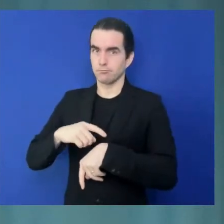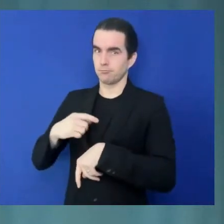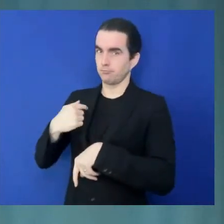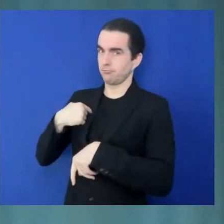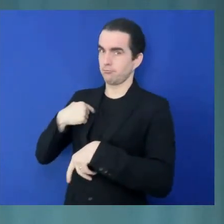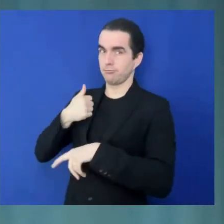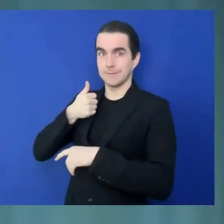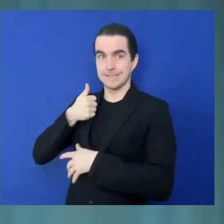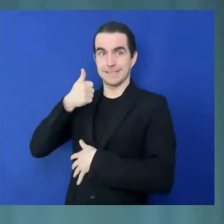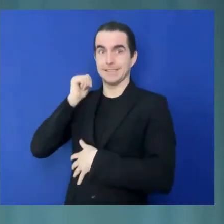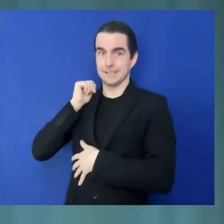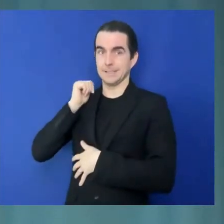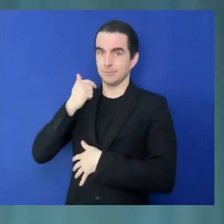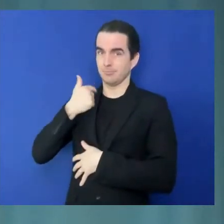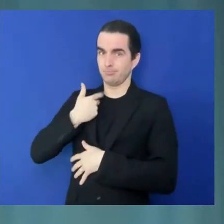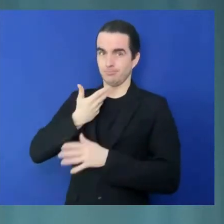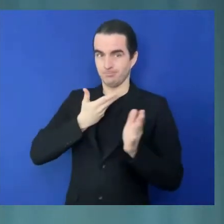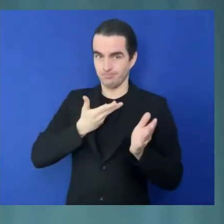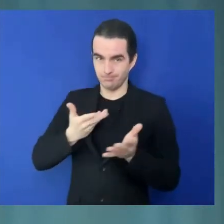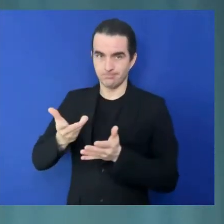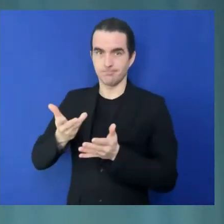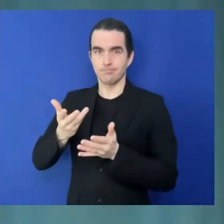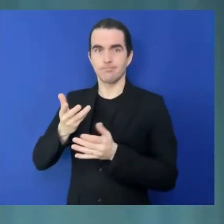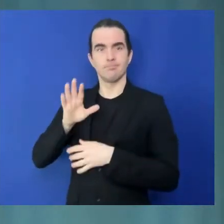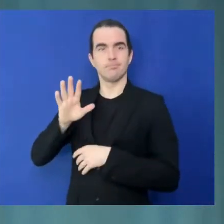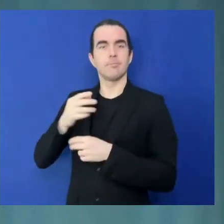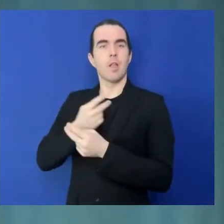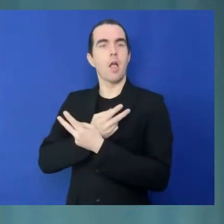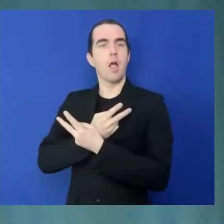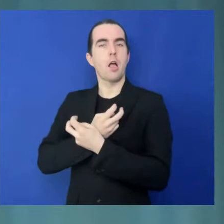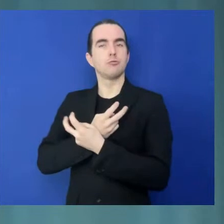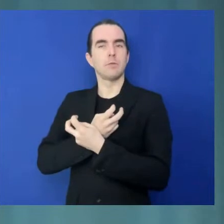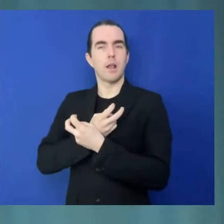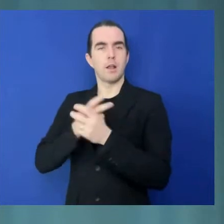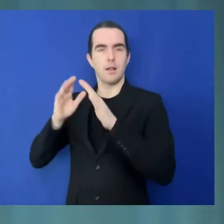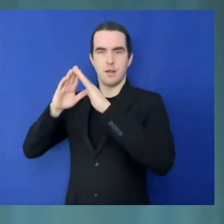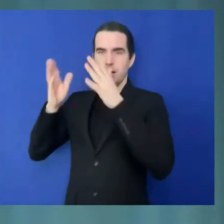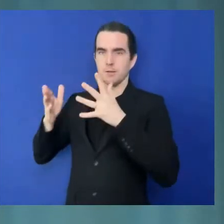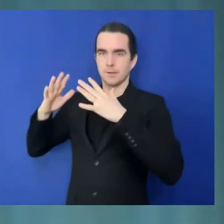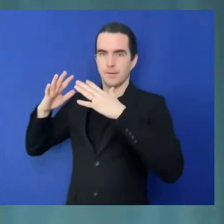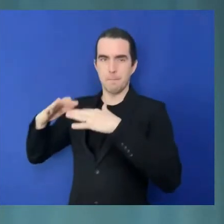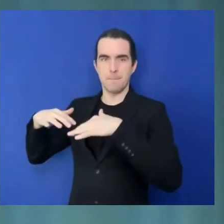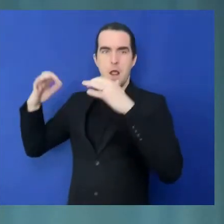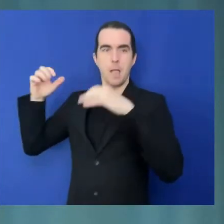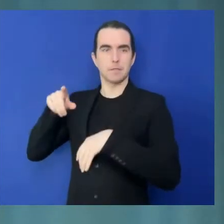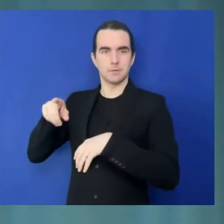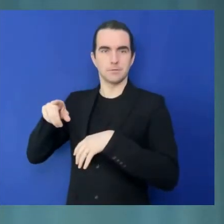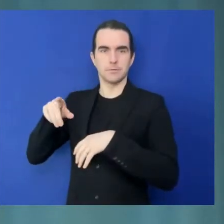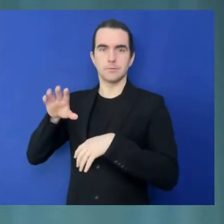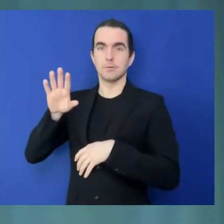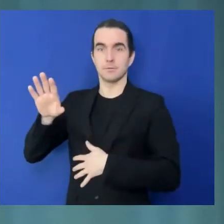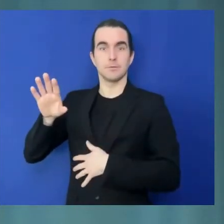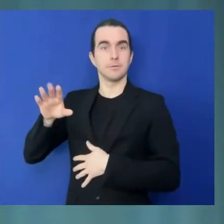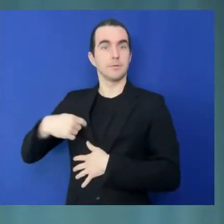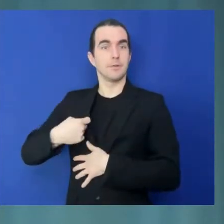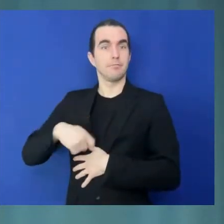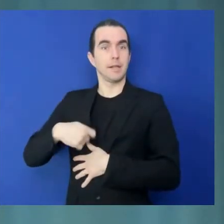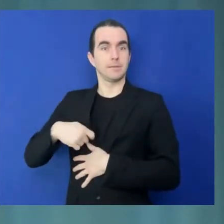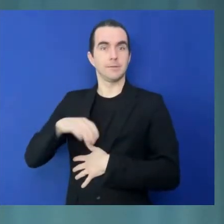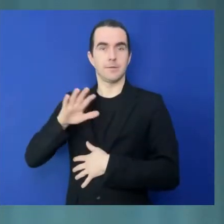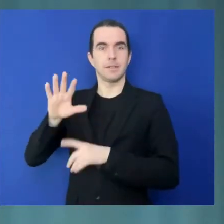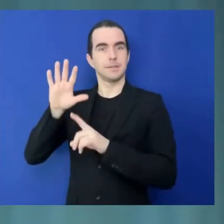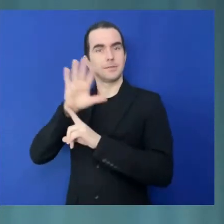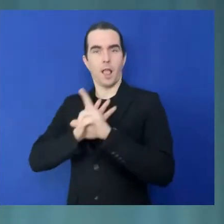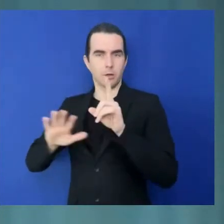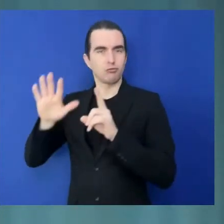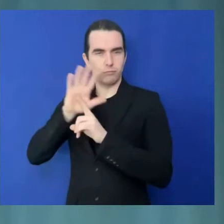5 selected awardees were co-presented with members of the Austrian Parliament. But back